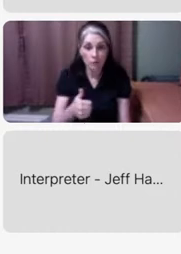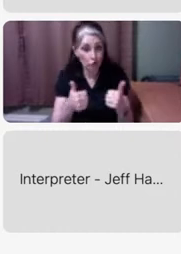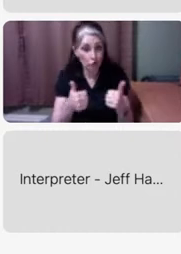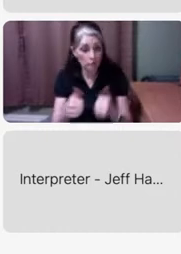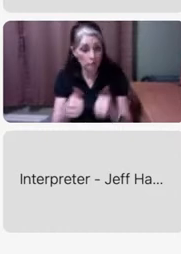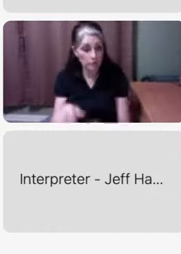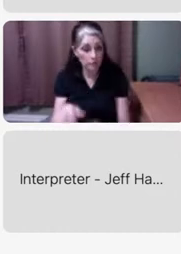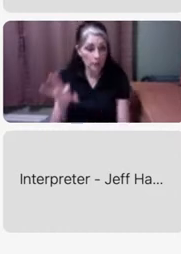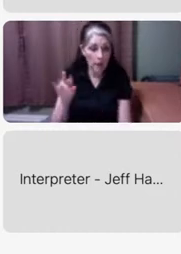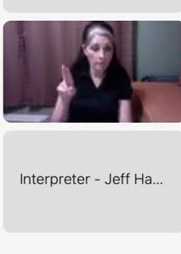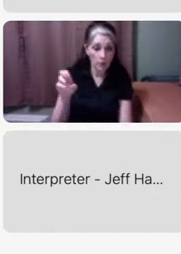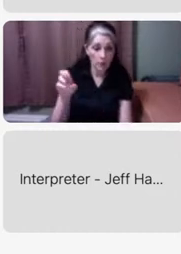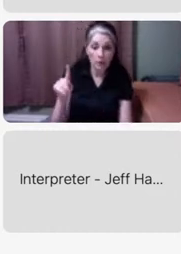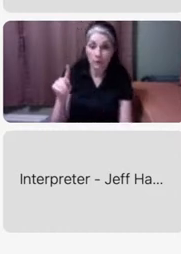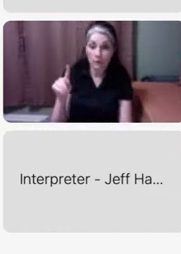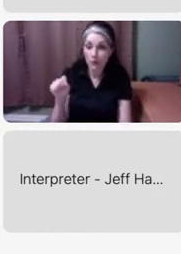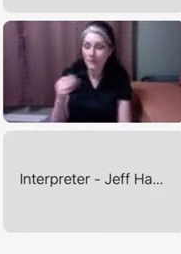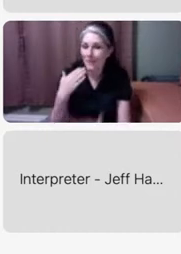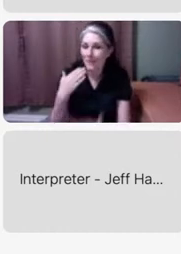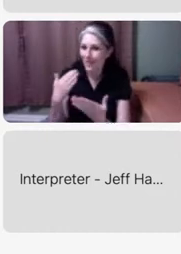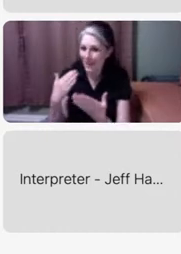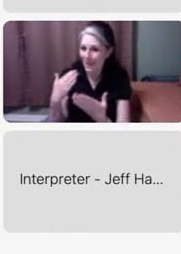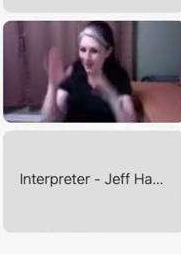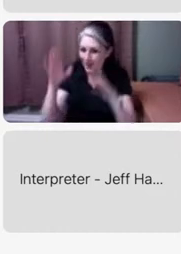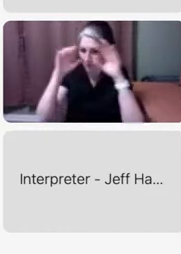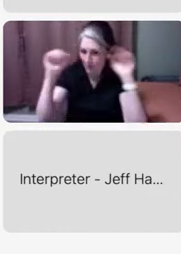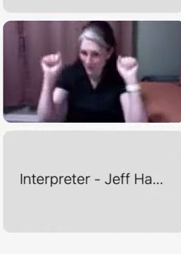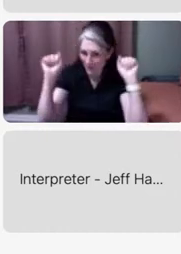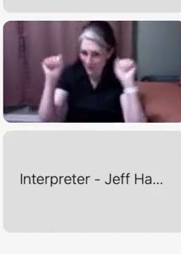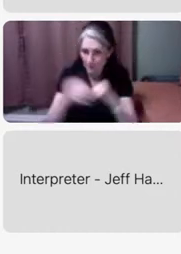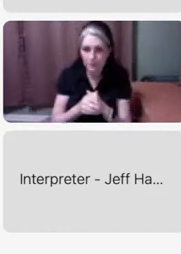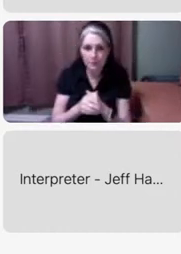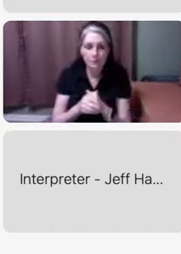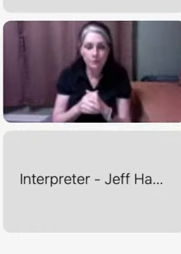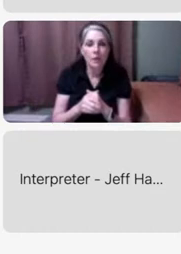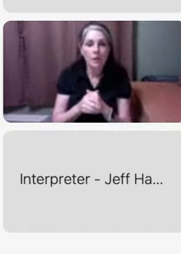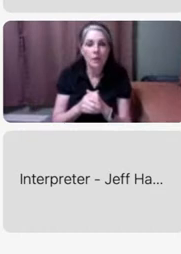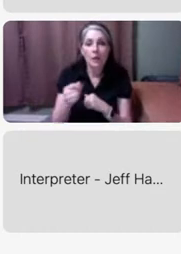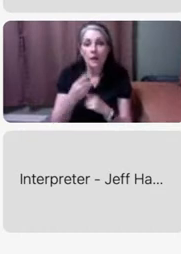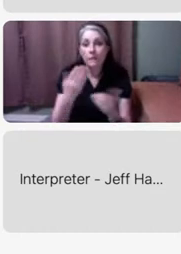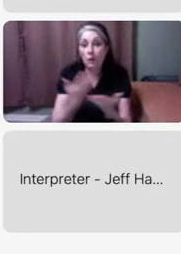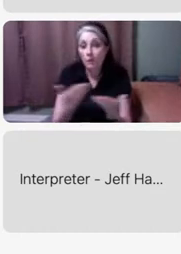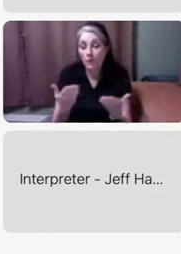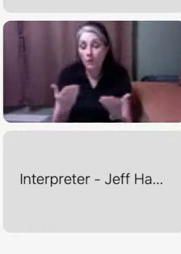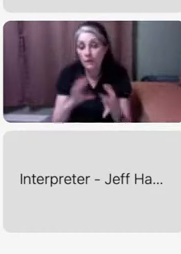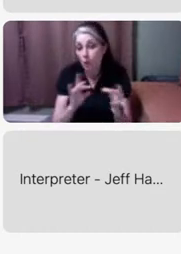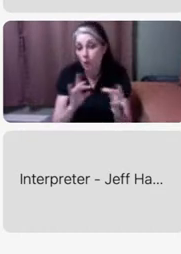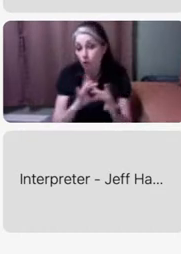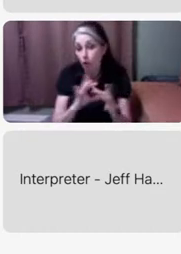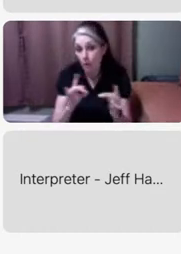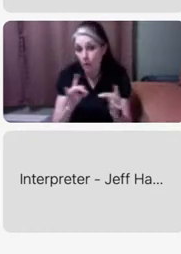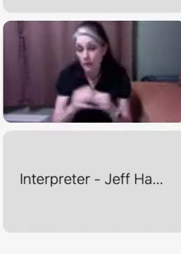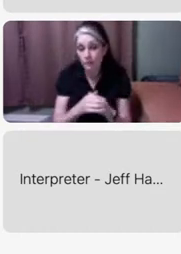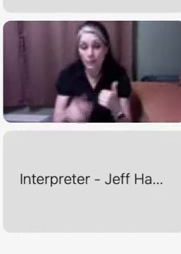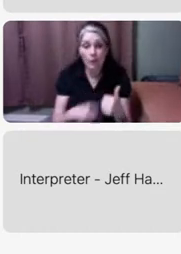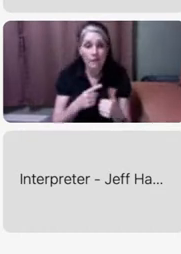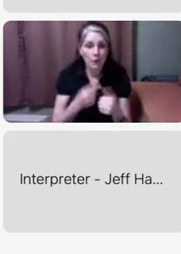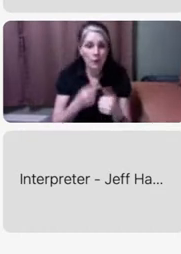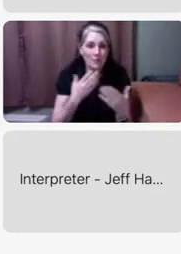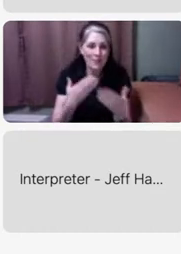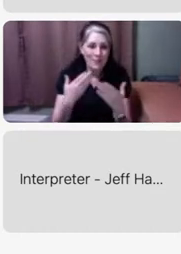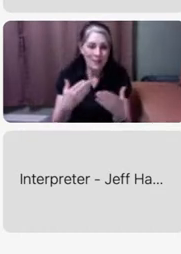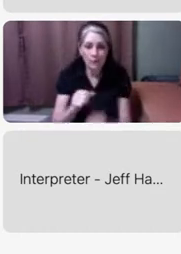thank you board uh president flores just a couple items i want to comment on uh first of all thank you for our microphones